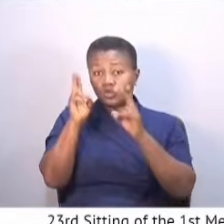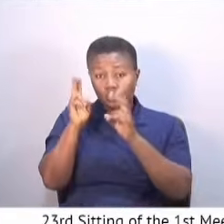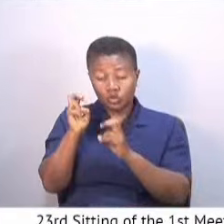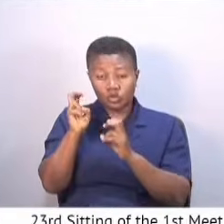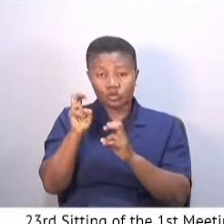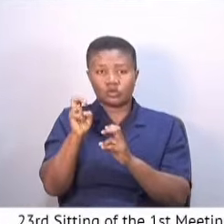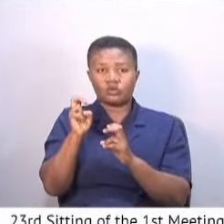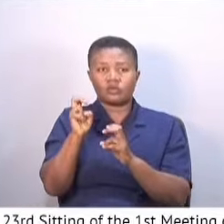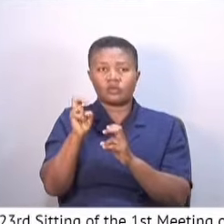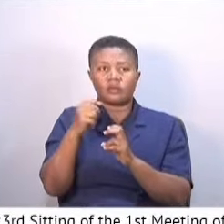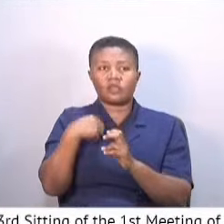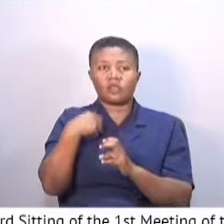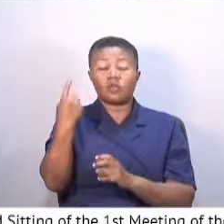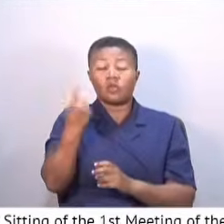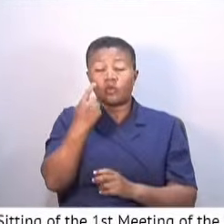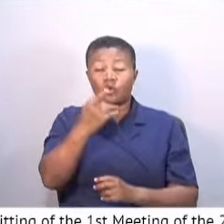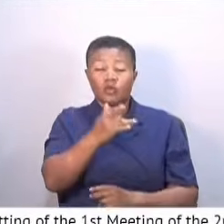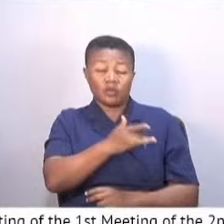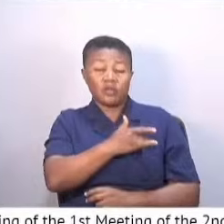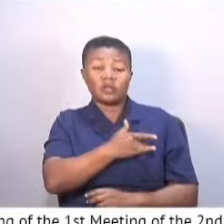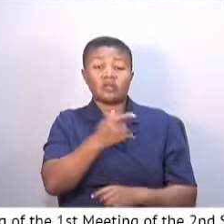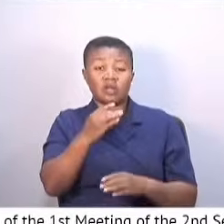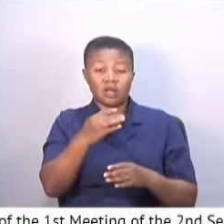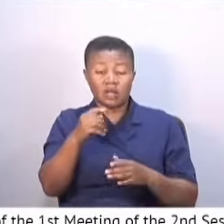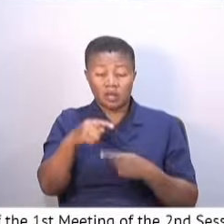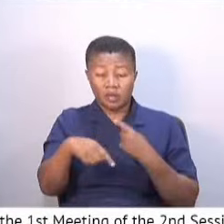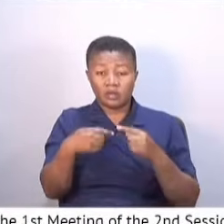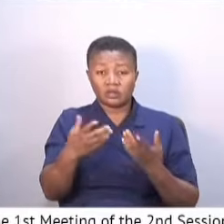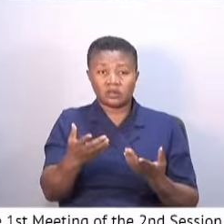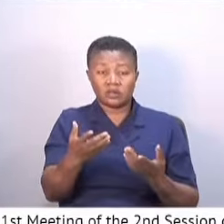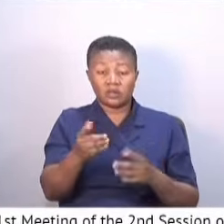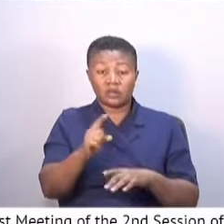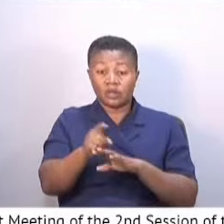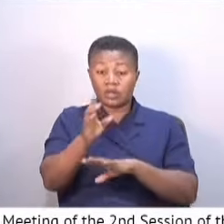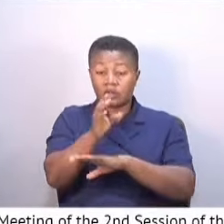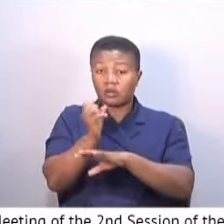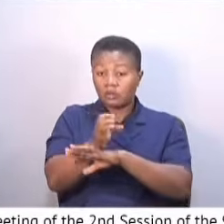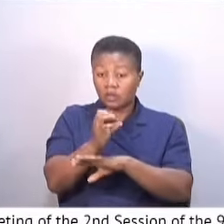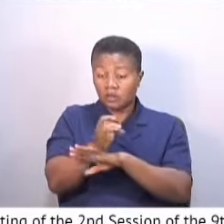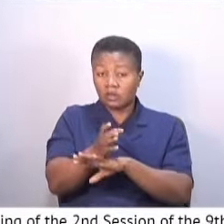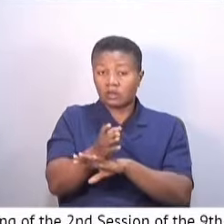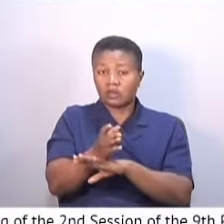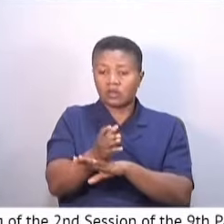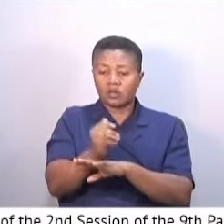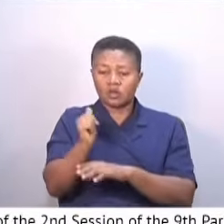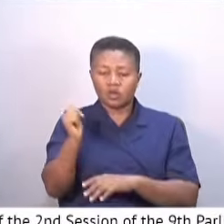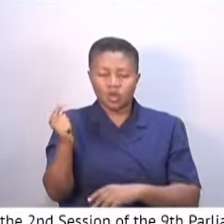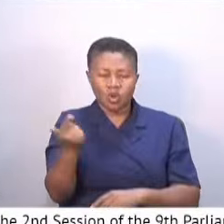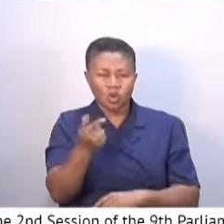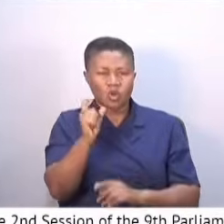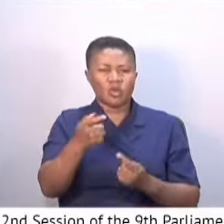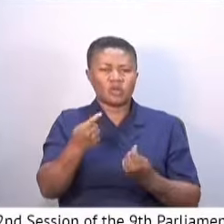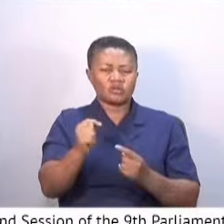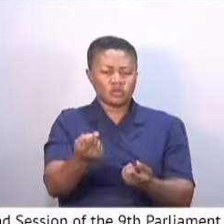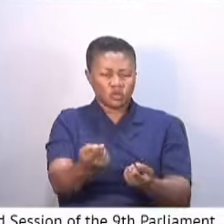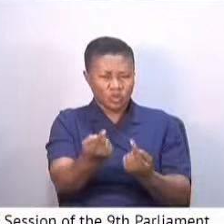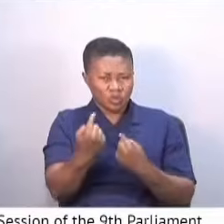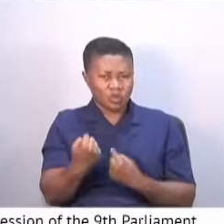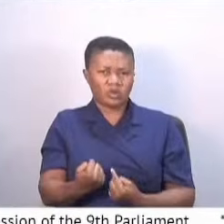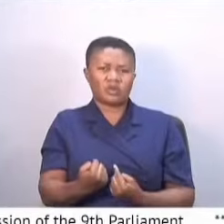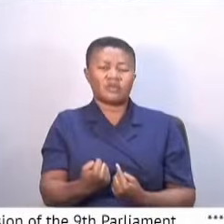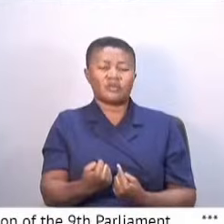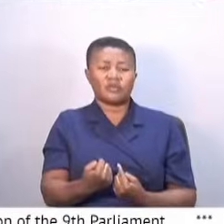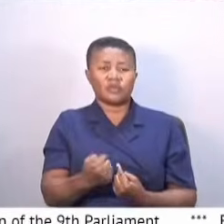I was passionate about. I think the advice that all of us should endeavor to be coming to the House on